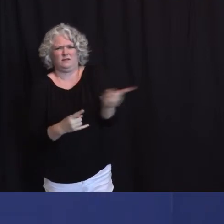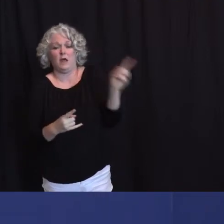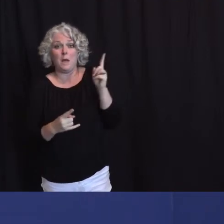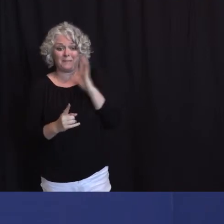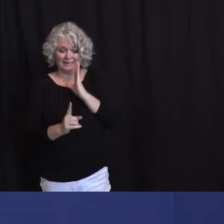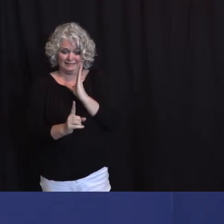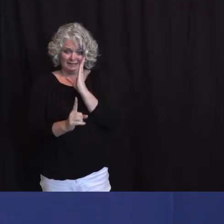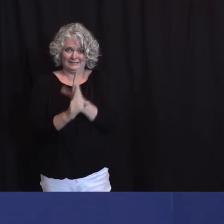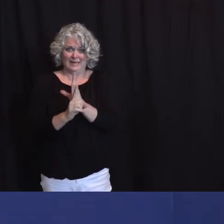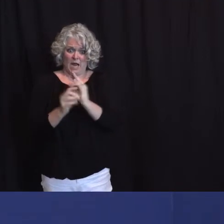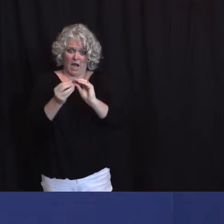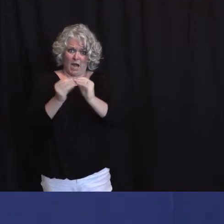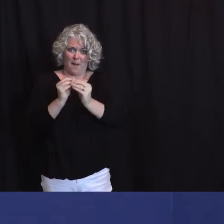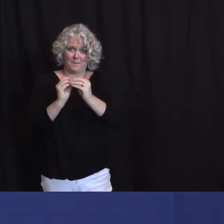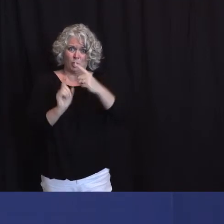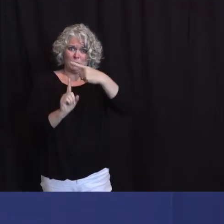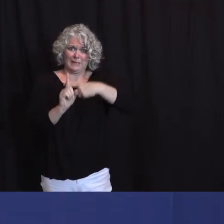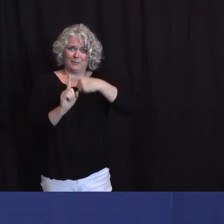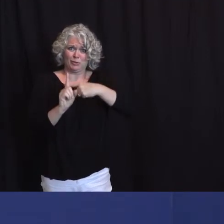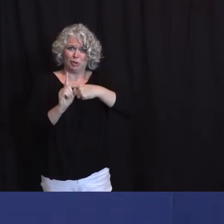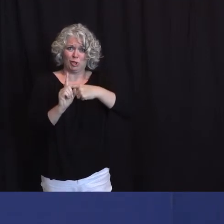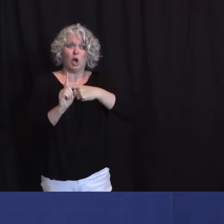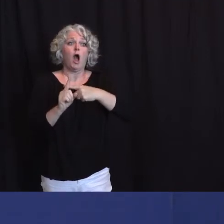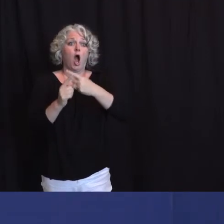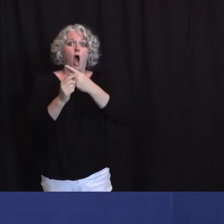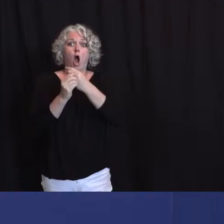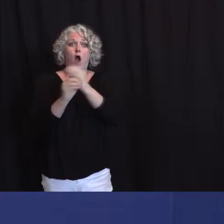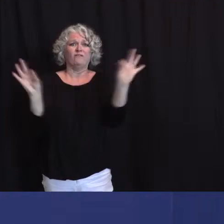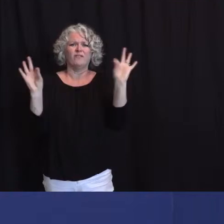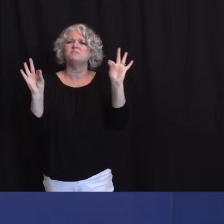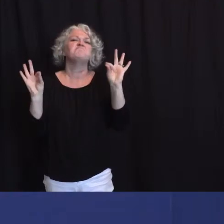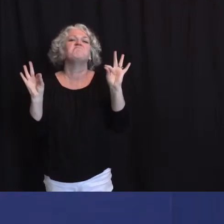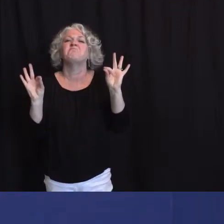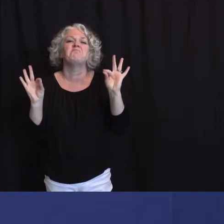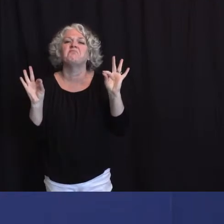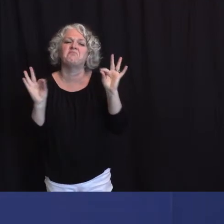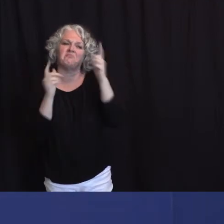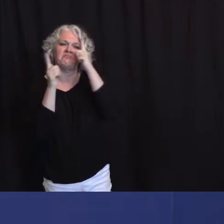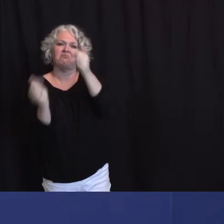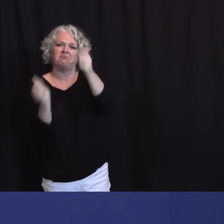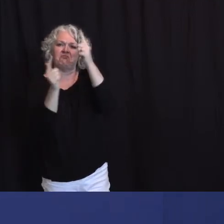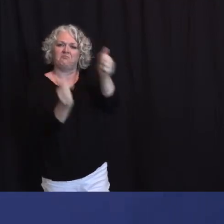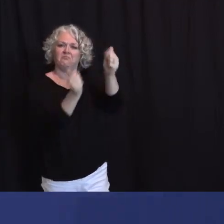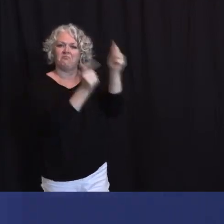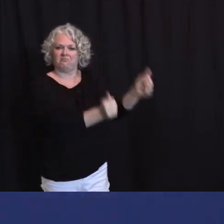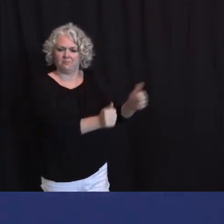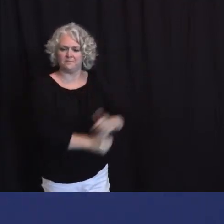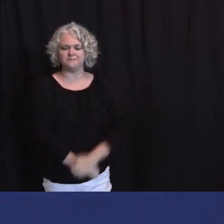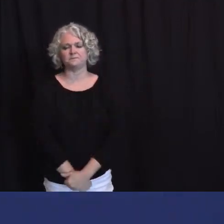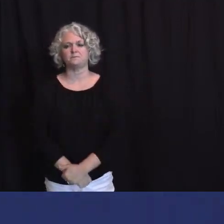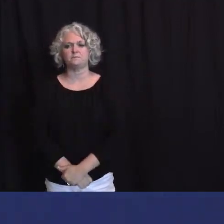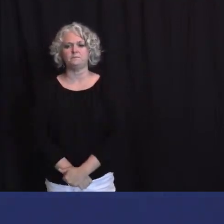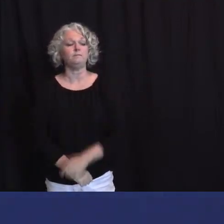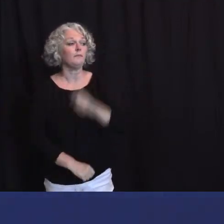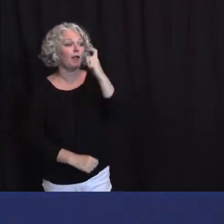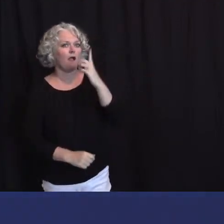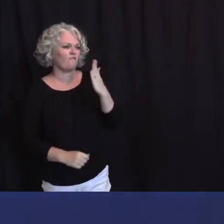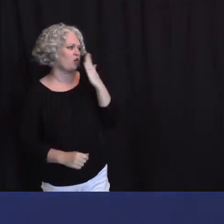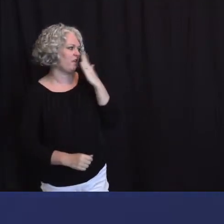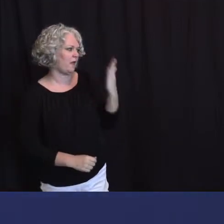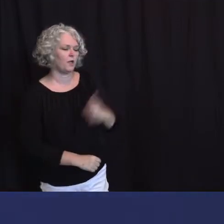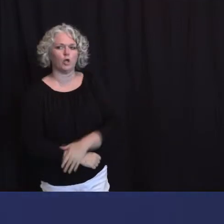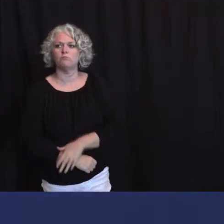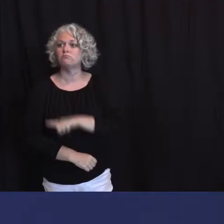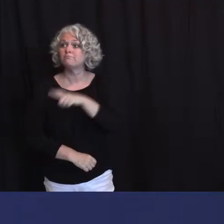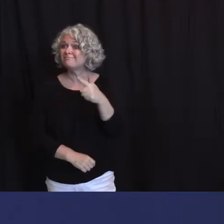The discretion is up to camps and schools. Thank you. Sir, you got anything? Yeah. All